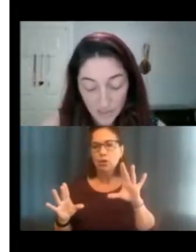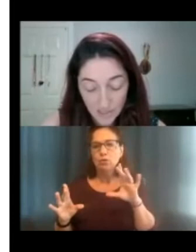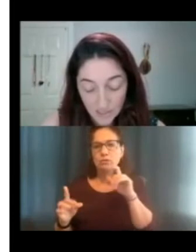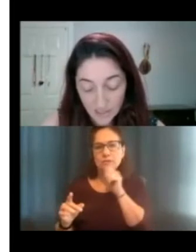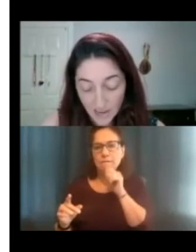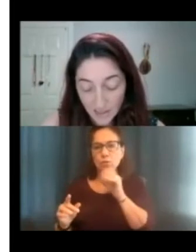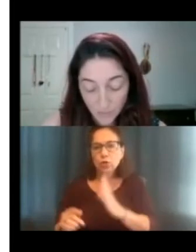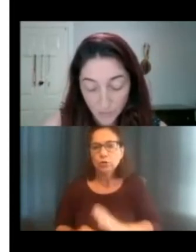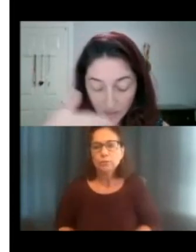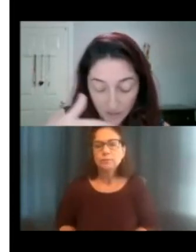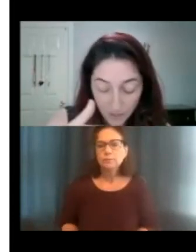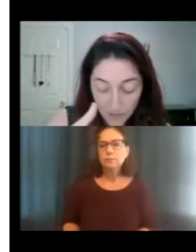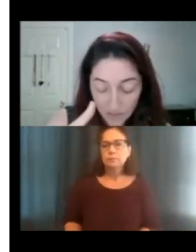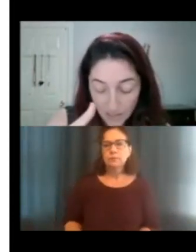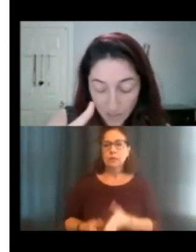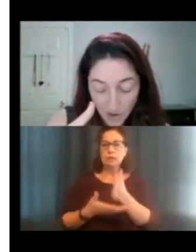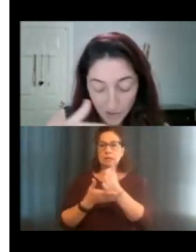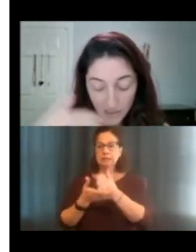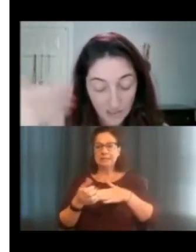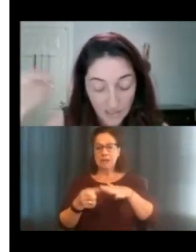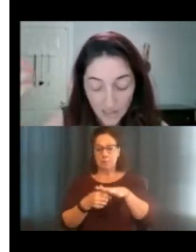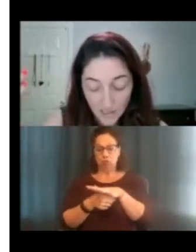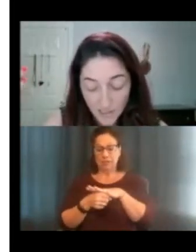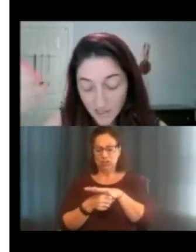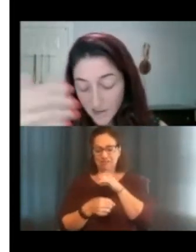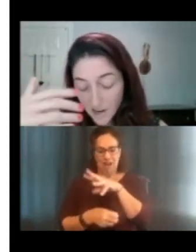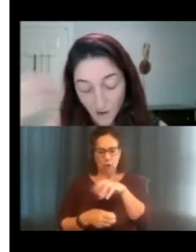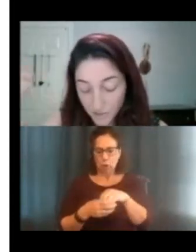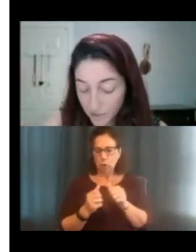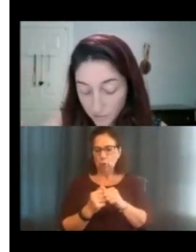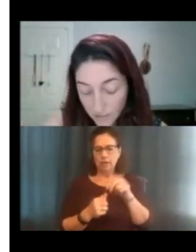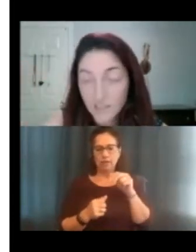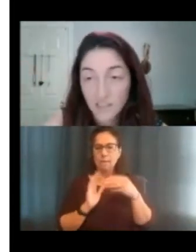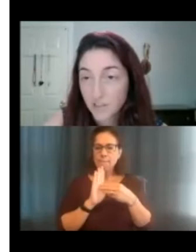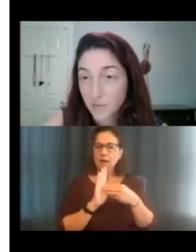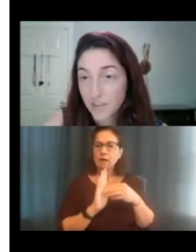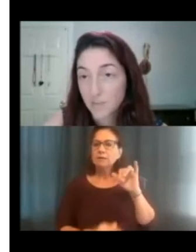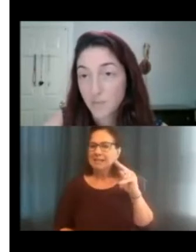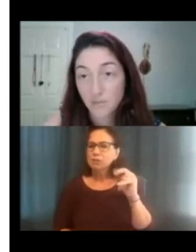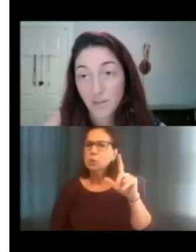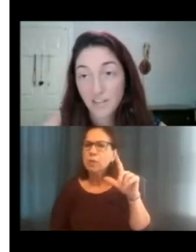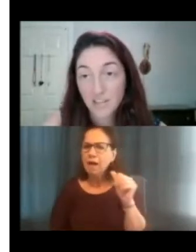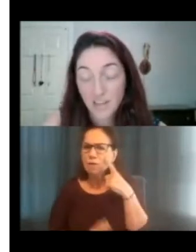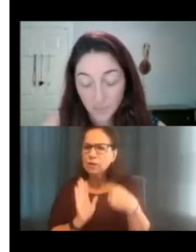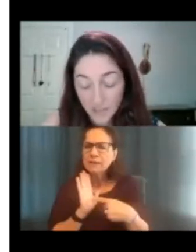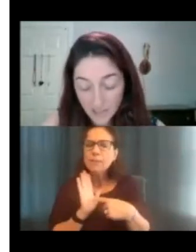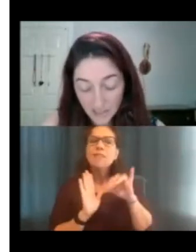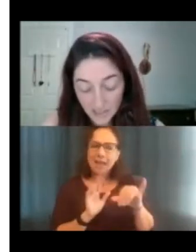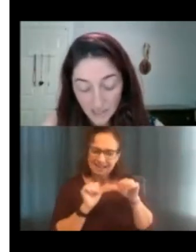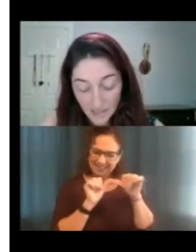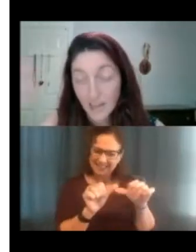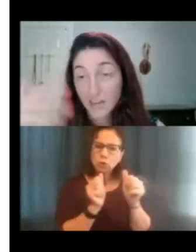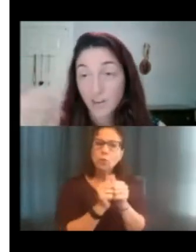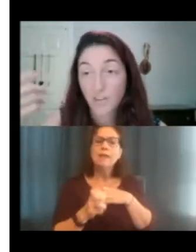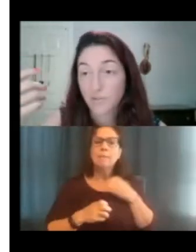Some of the regions that weren't originally in the model, such as the insula, are also consistent with emotion regulation